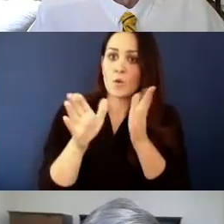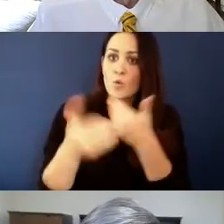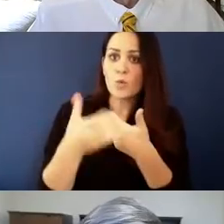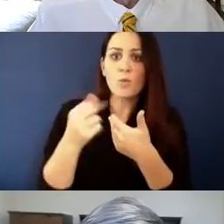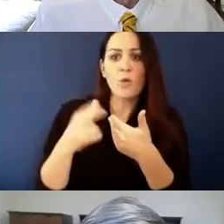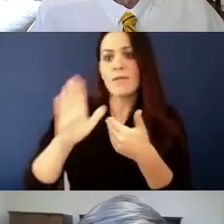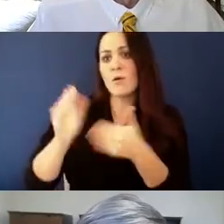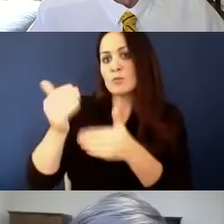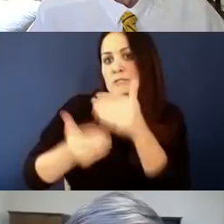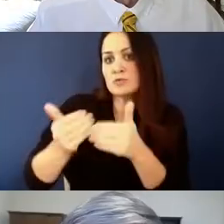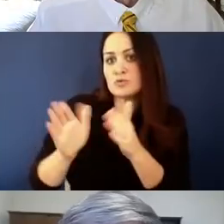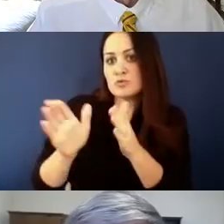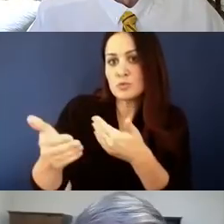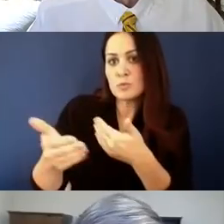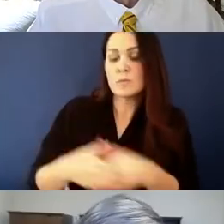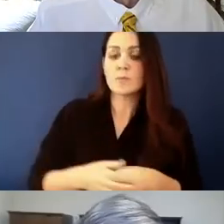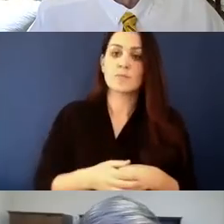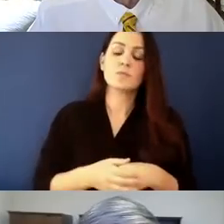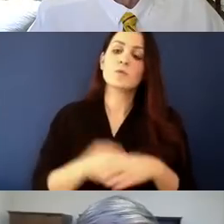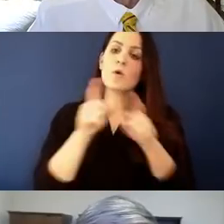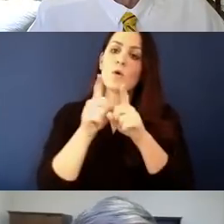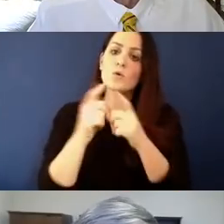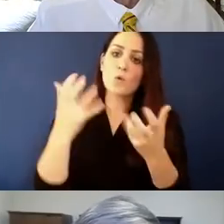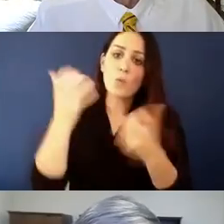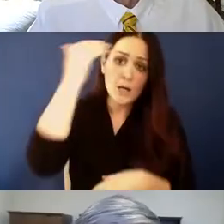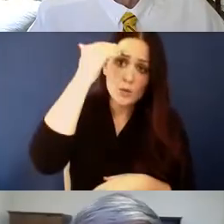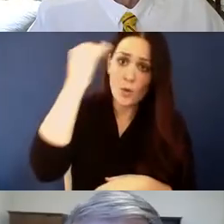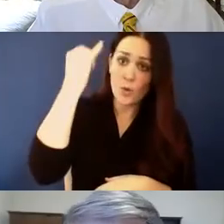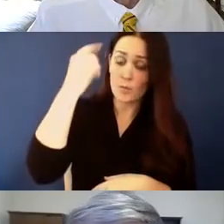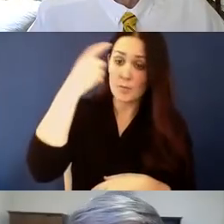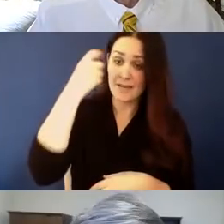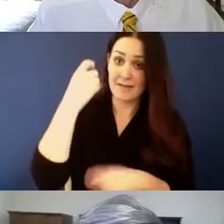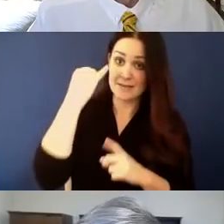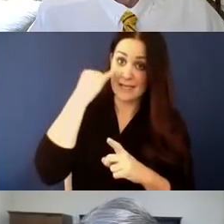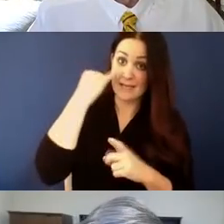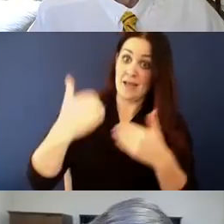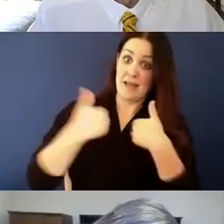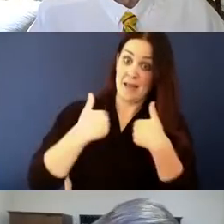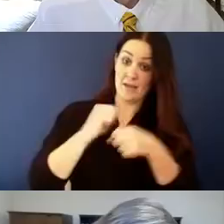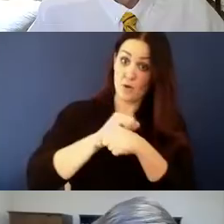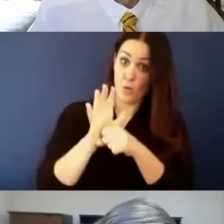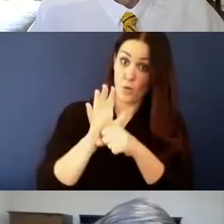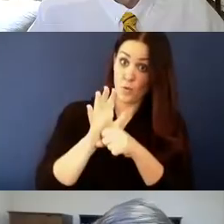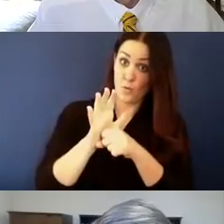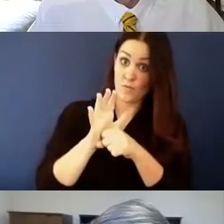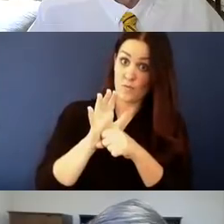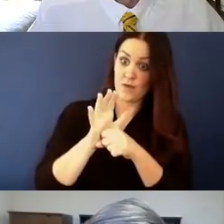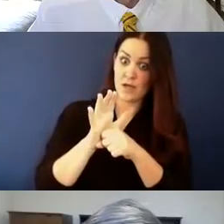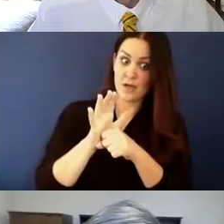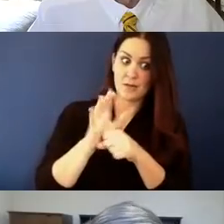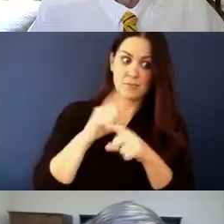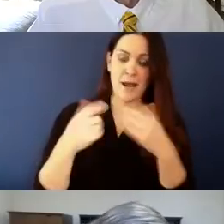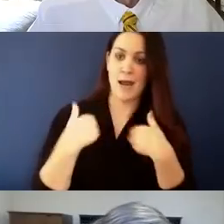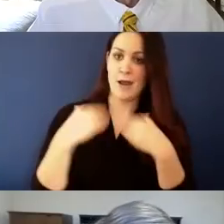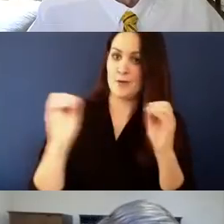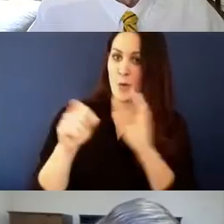and also we want to know because that if you're positive, you may not be symptomatic, but could be in a couple of days, and it